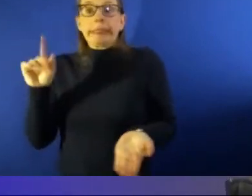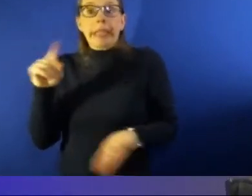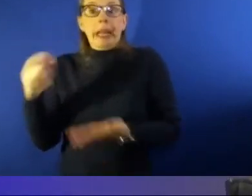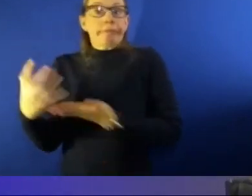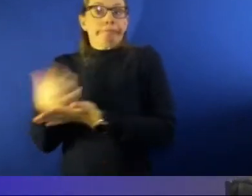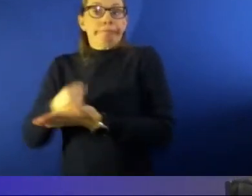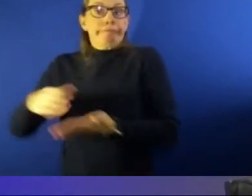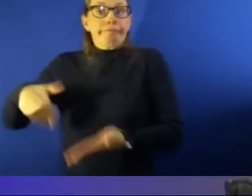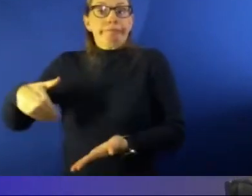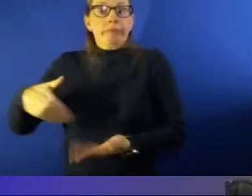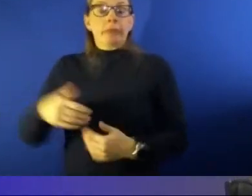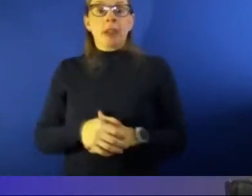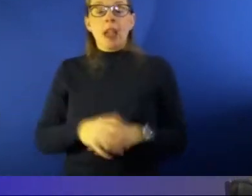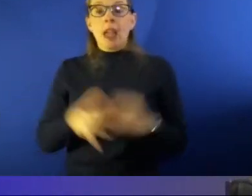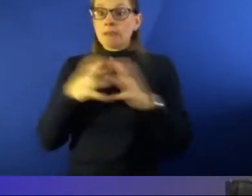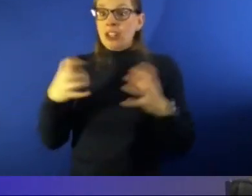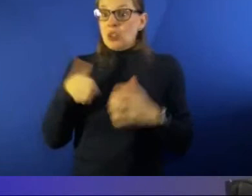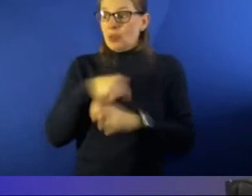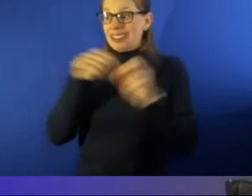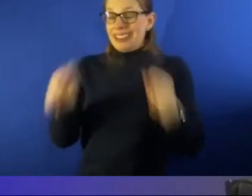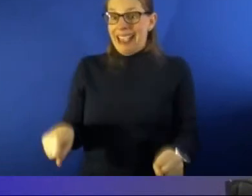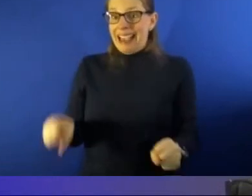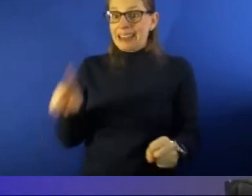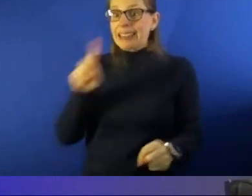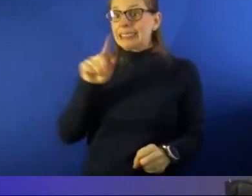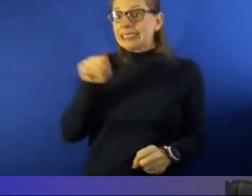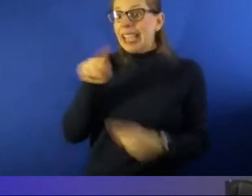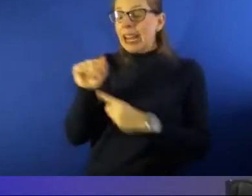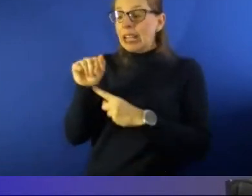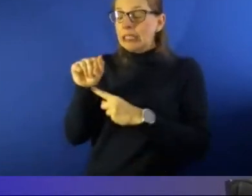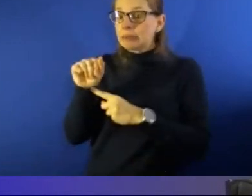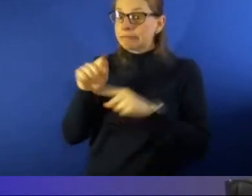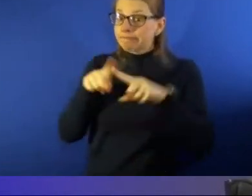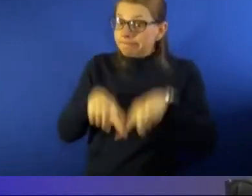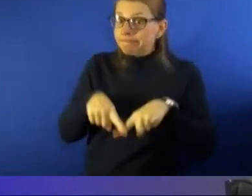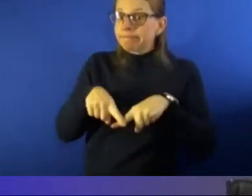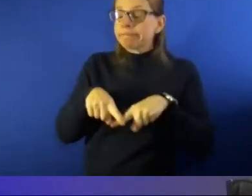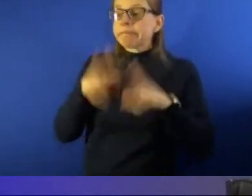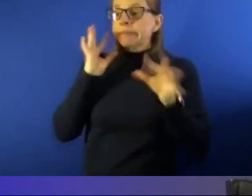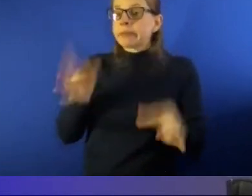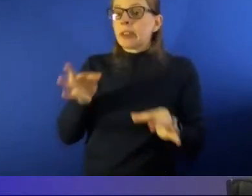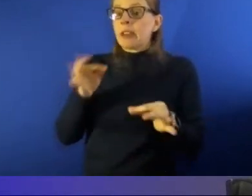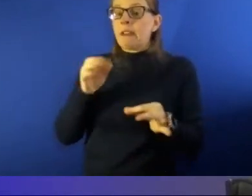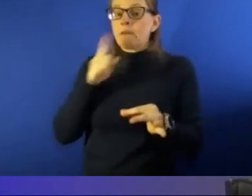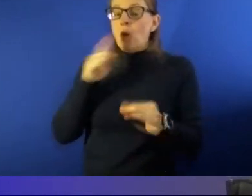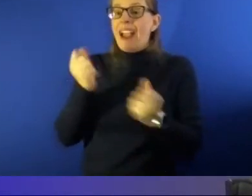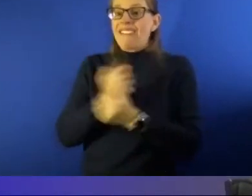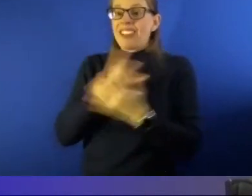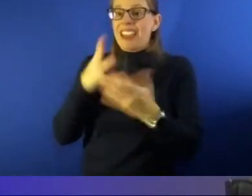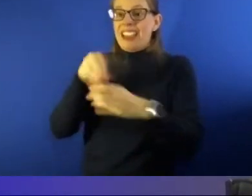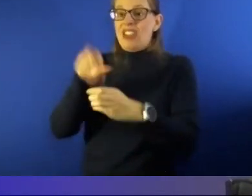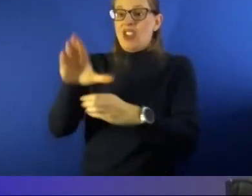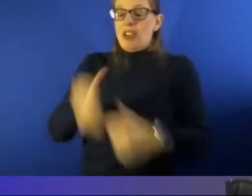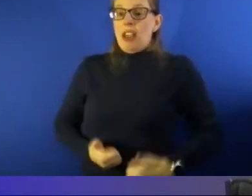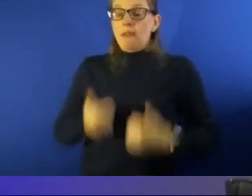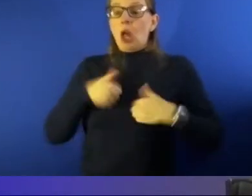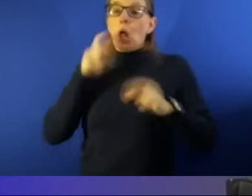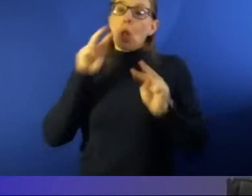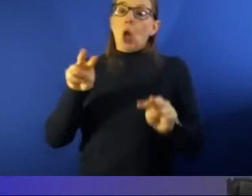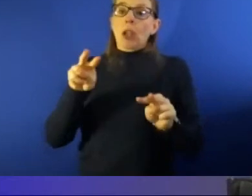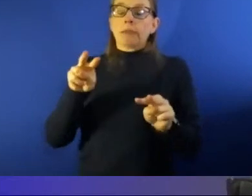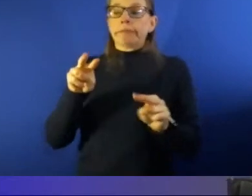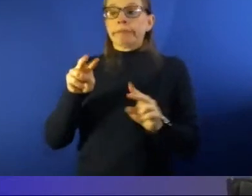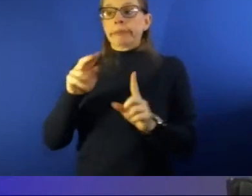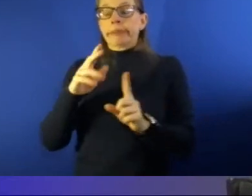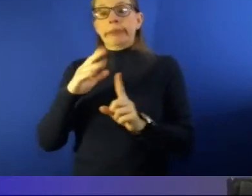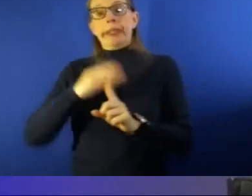we can to encourage people to make data-driven decisions in every aspect of their life. You look at the forecast before you decide whether to bring a raincoat or an